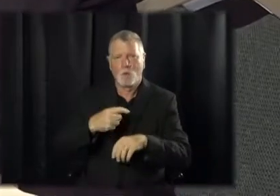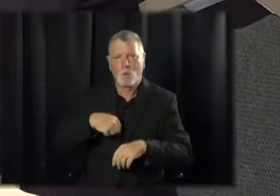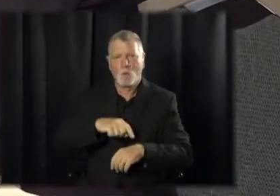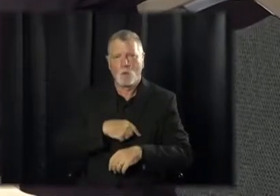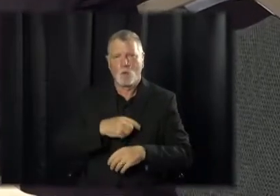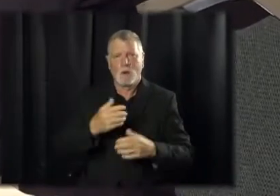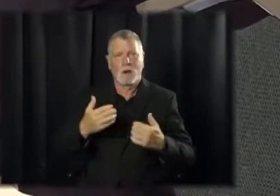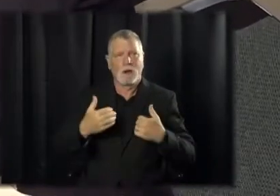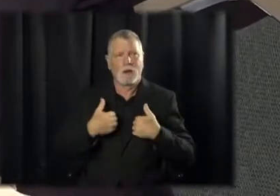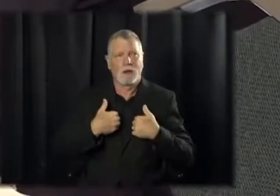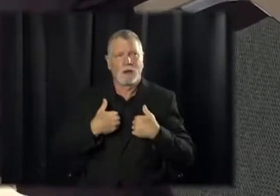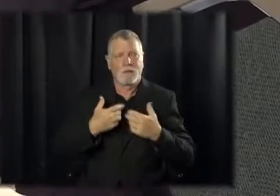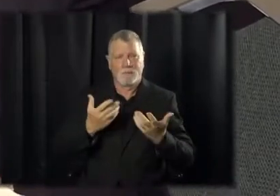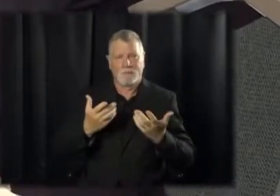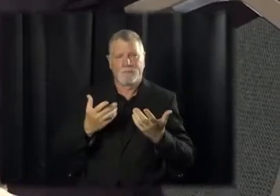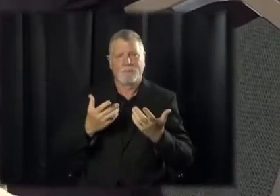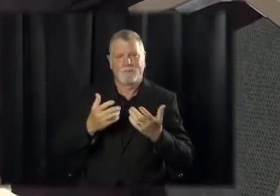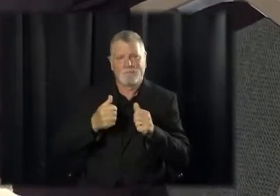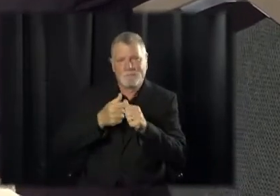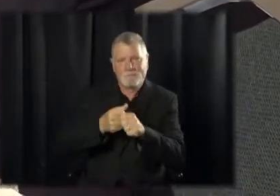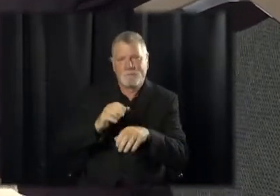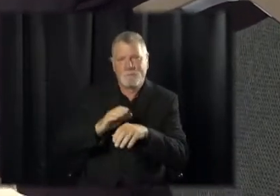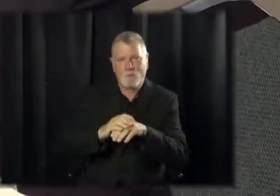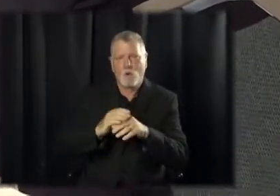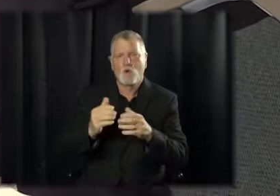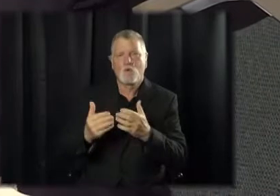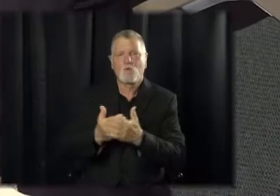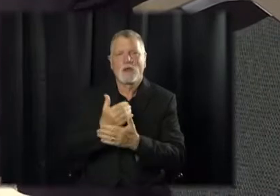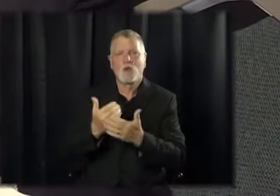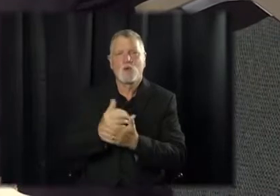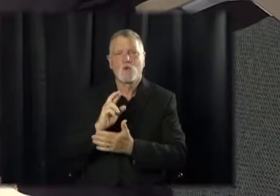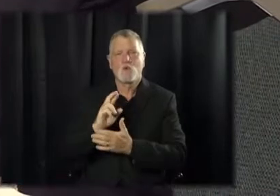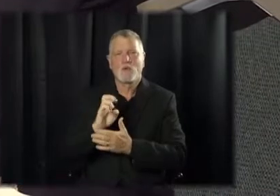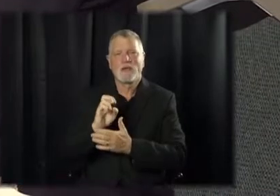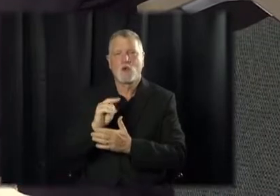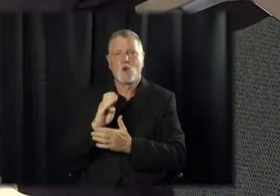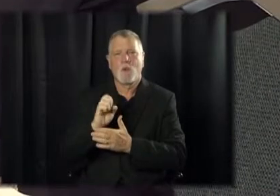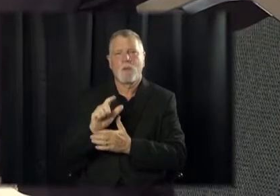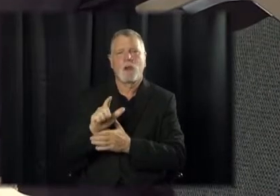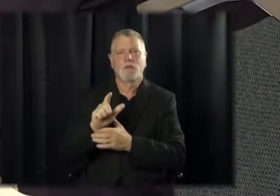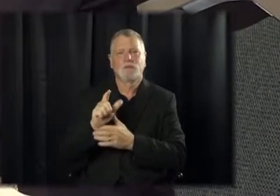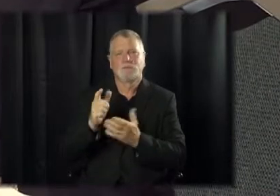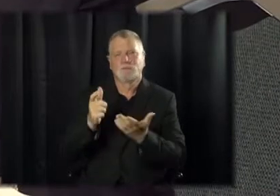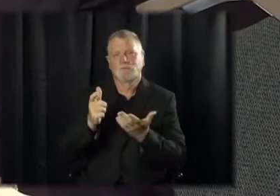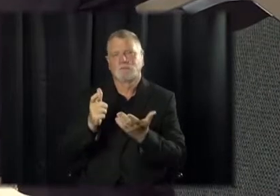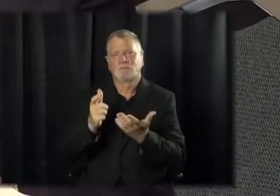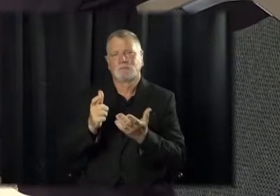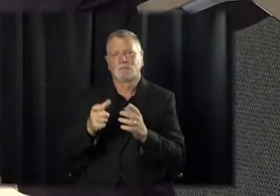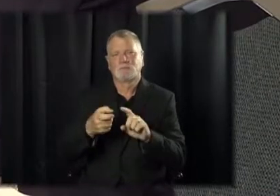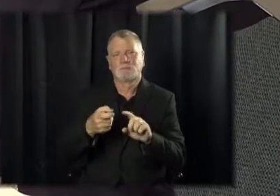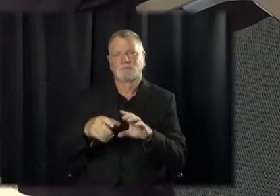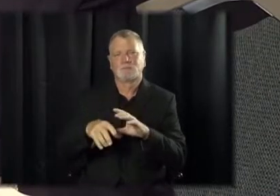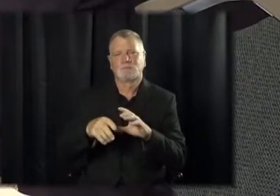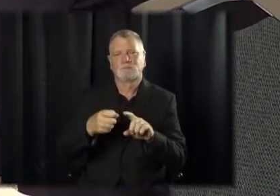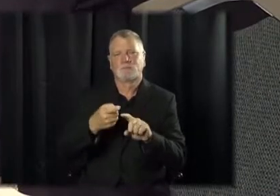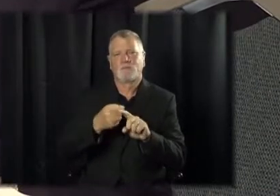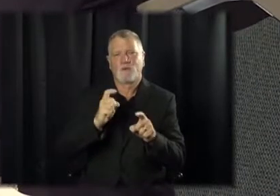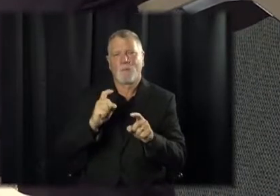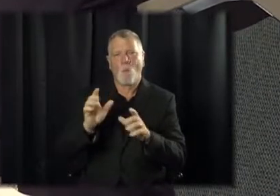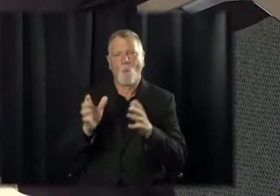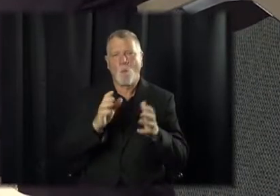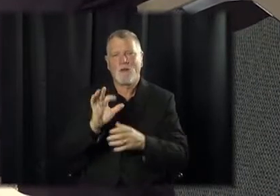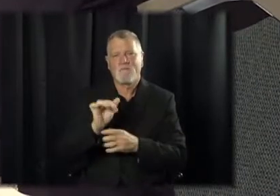intend to rely ever more so on renewable sources of energy. So it's about time that we have this wind